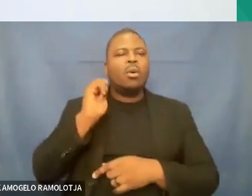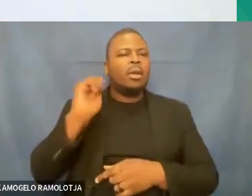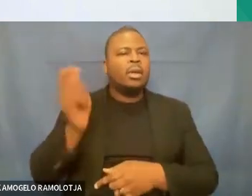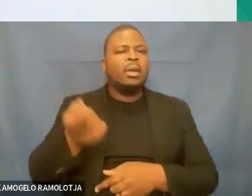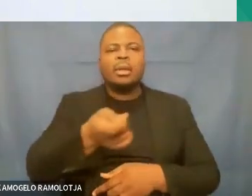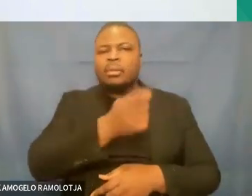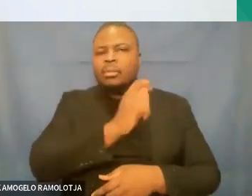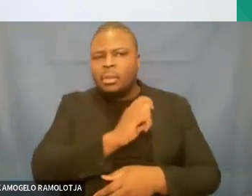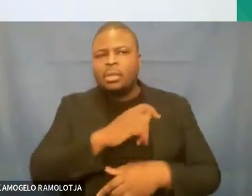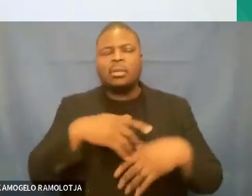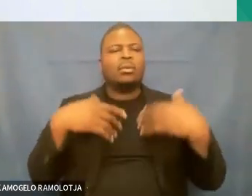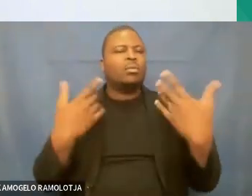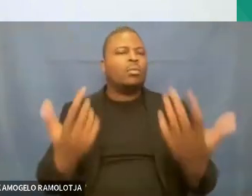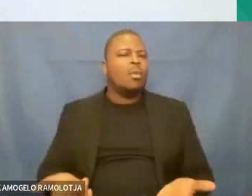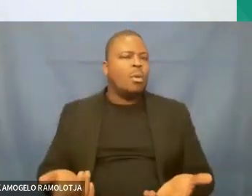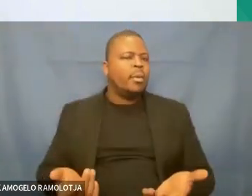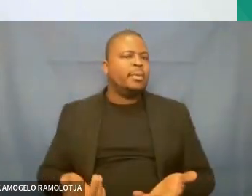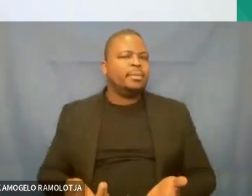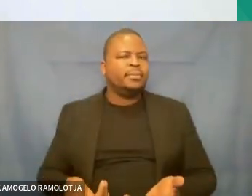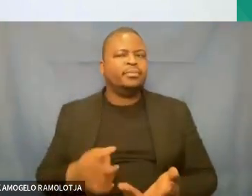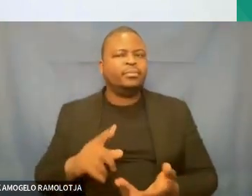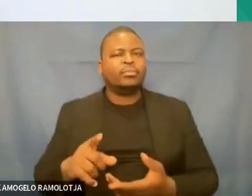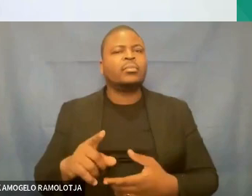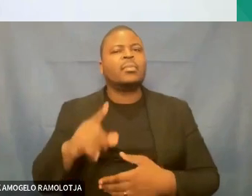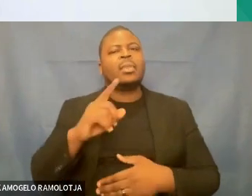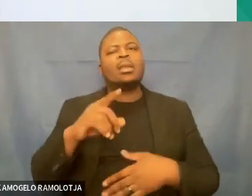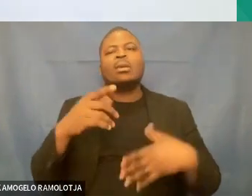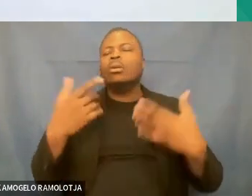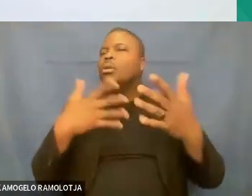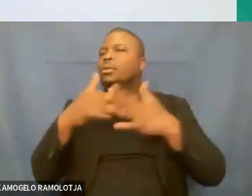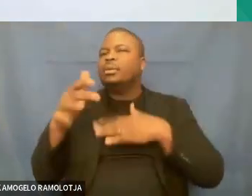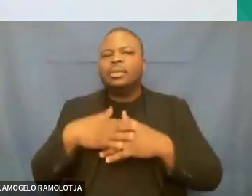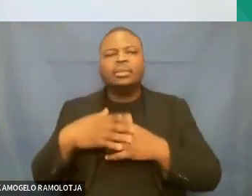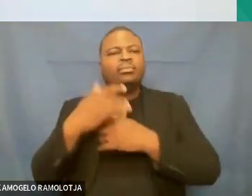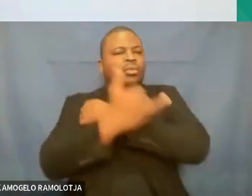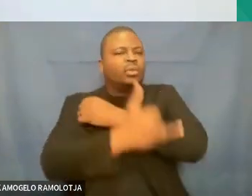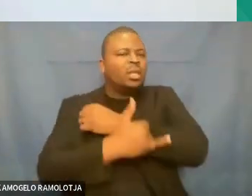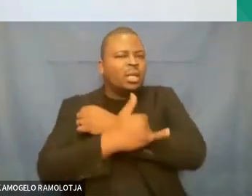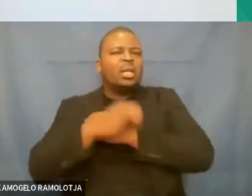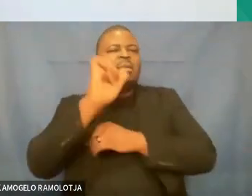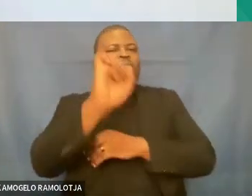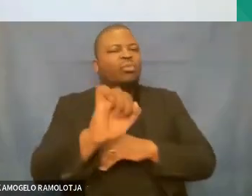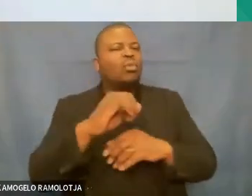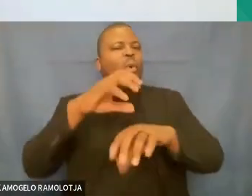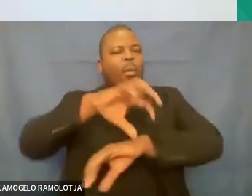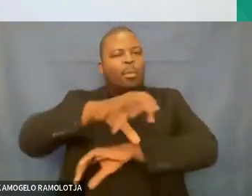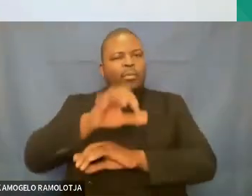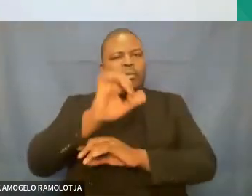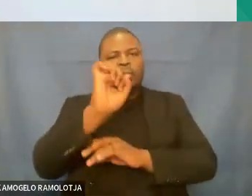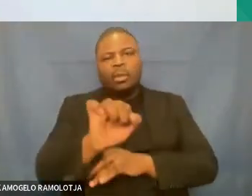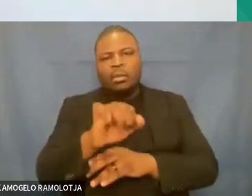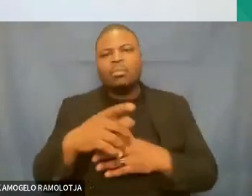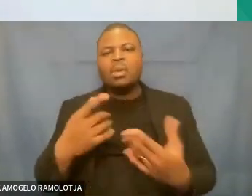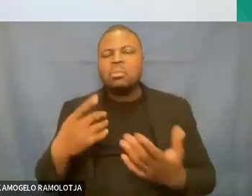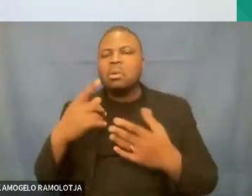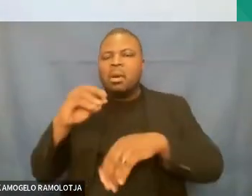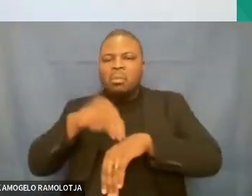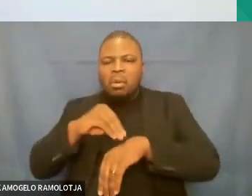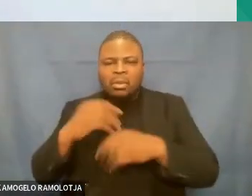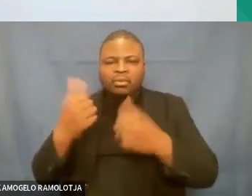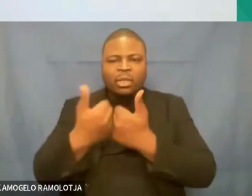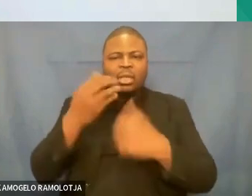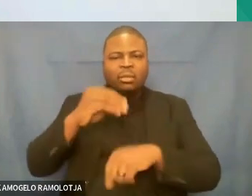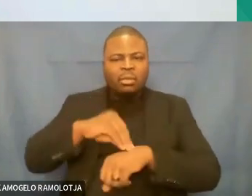be in a Latin American country. What are the policy and programmatic gaps that you're seeing in